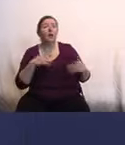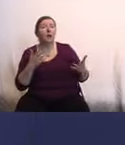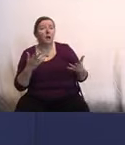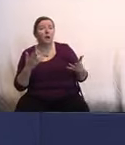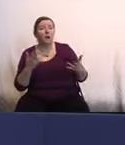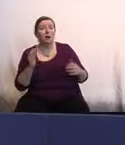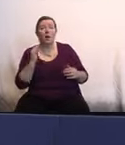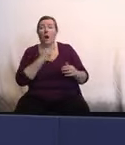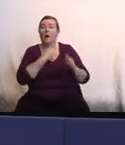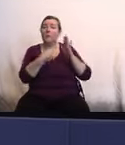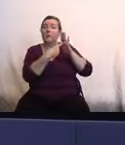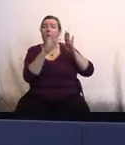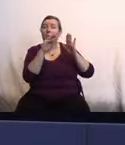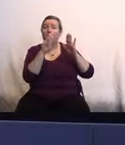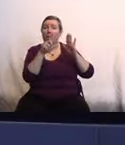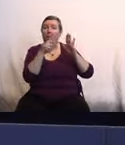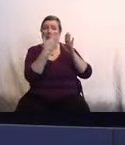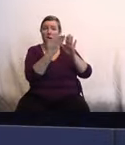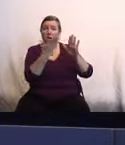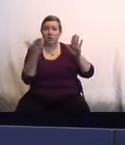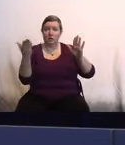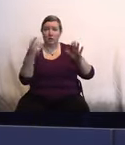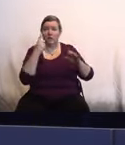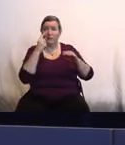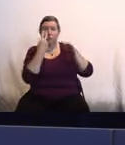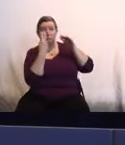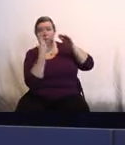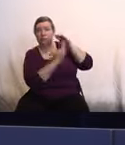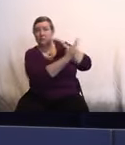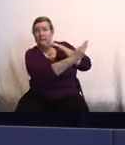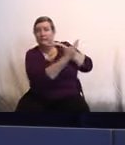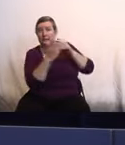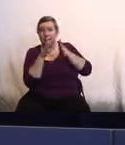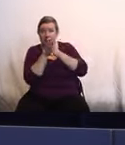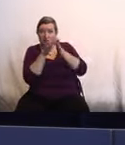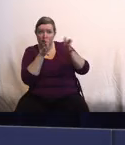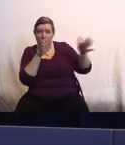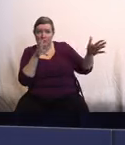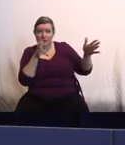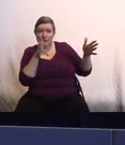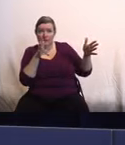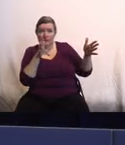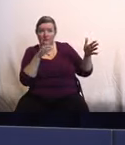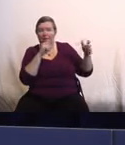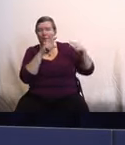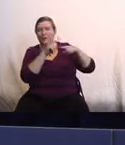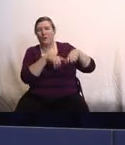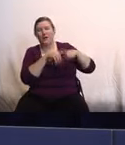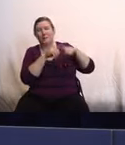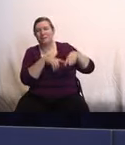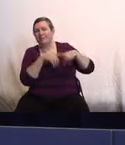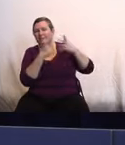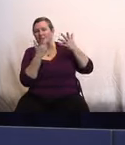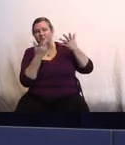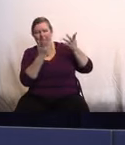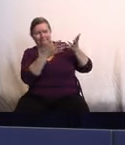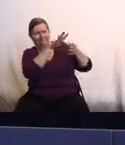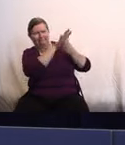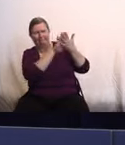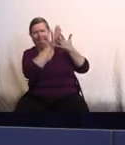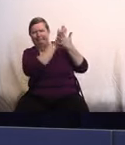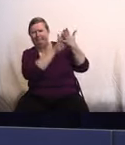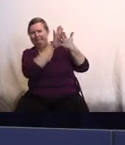out, the less reliable it is. We try to update the modeling every week. And as I've noted I think it